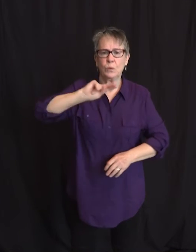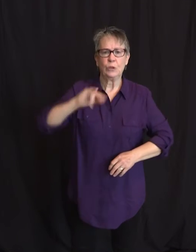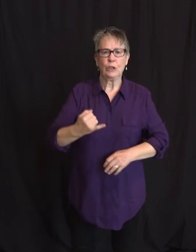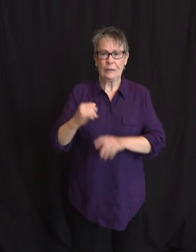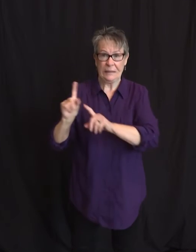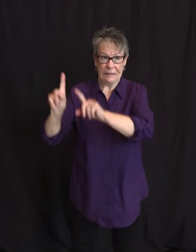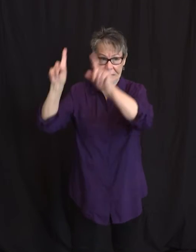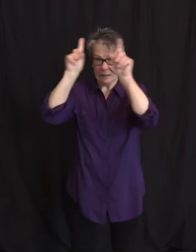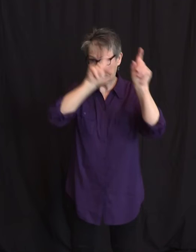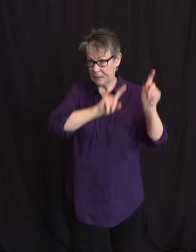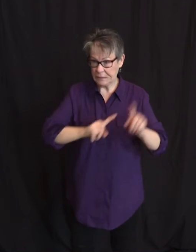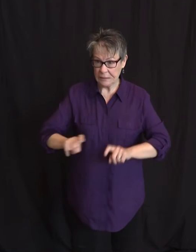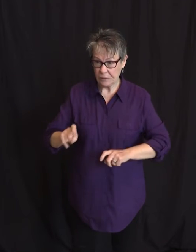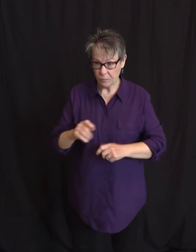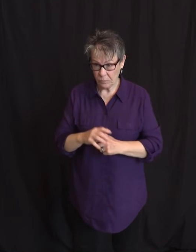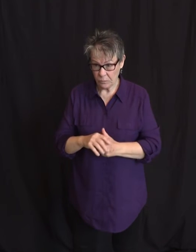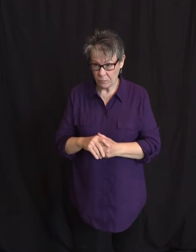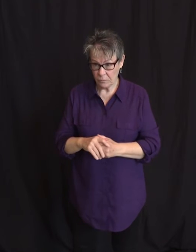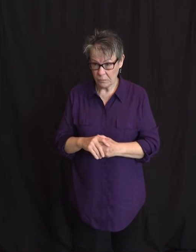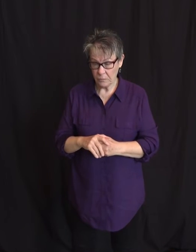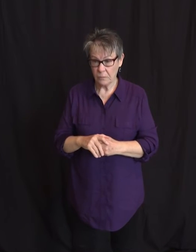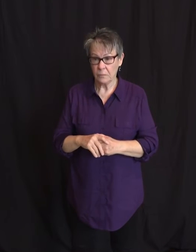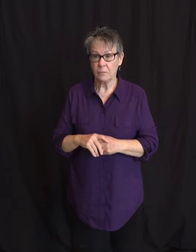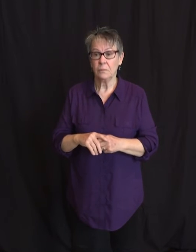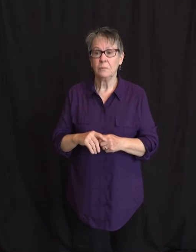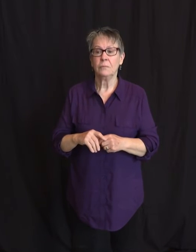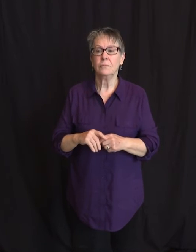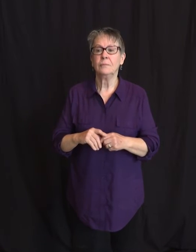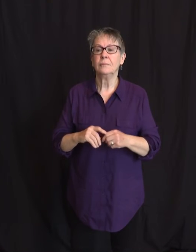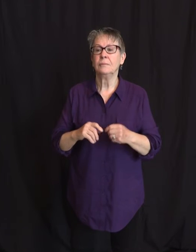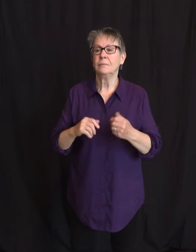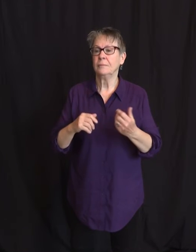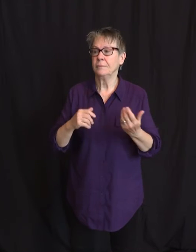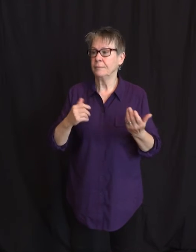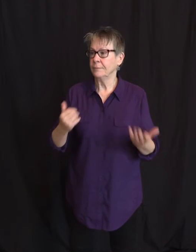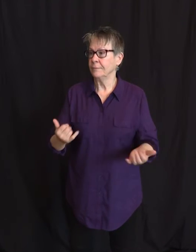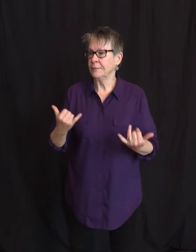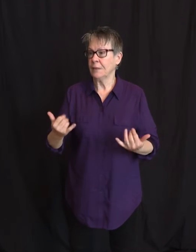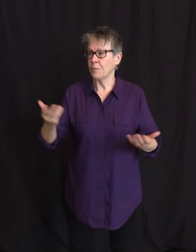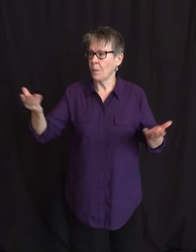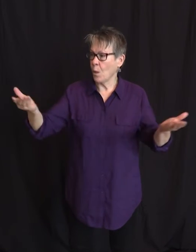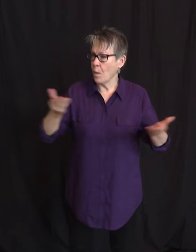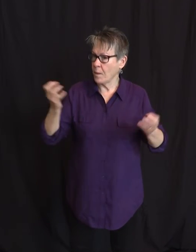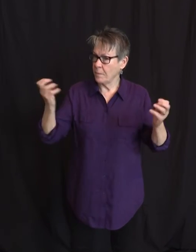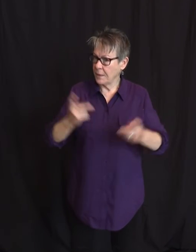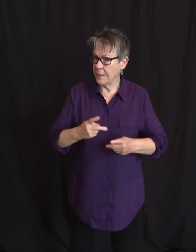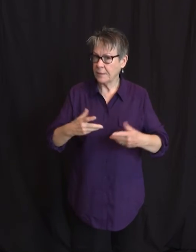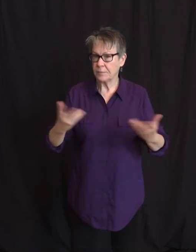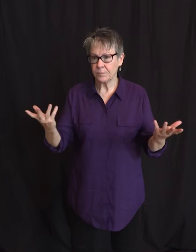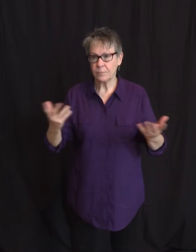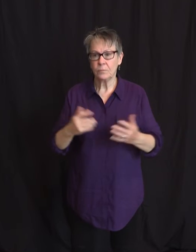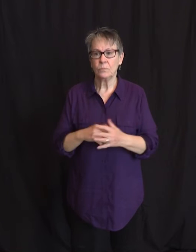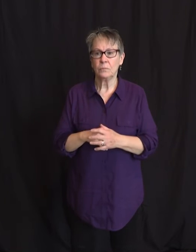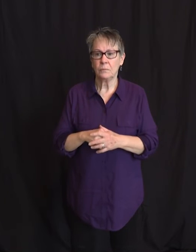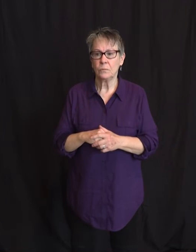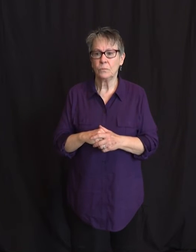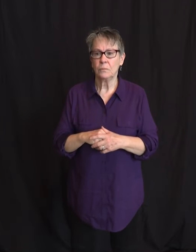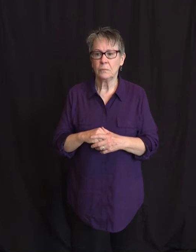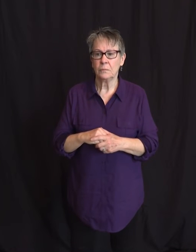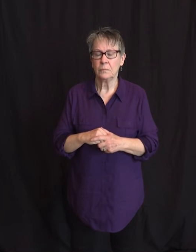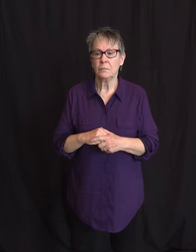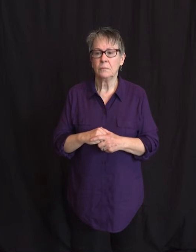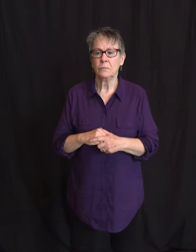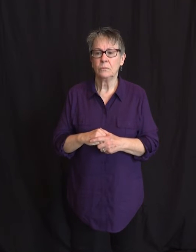What in this plan do you expect to differ from the neighboring states, Pennsylvania, New York, and what do you expect from this plan